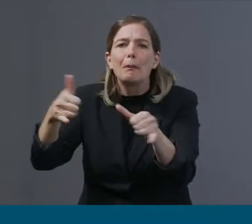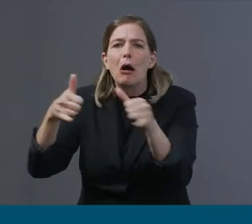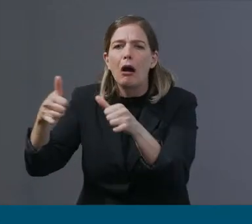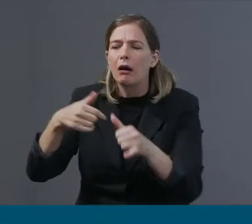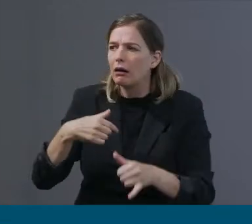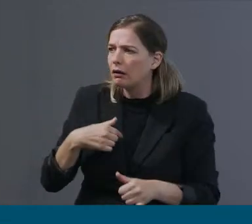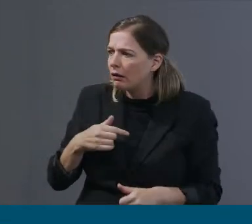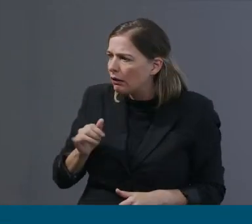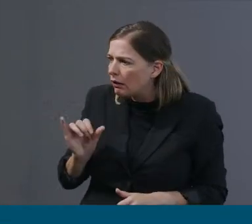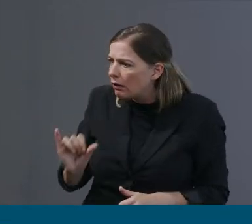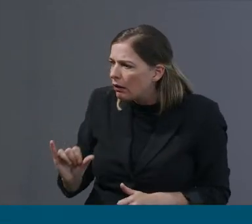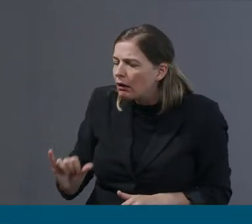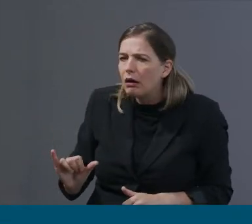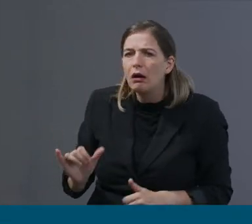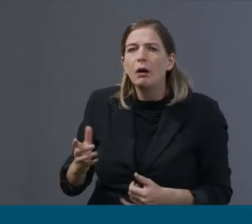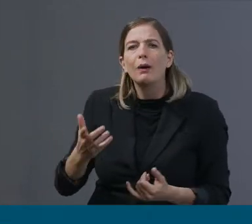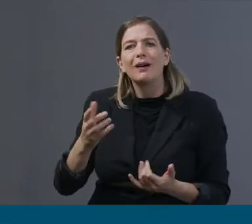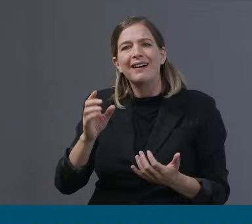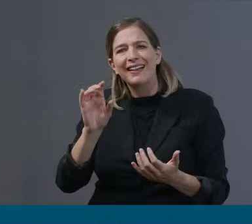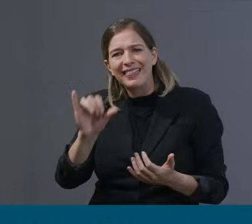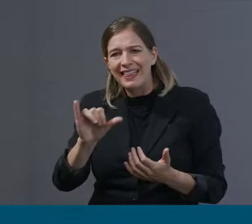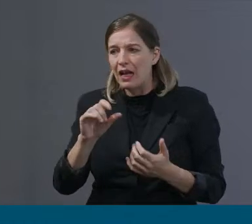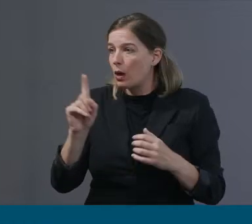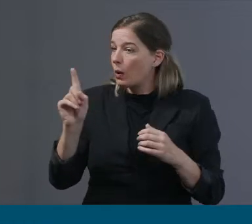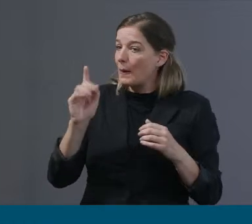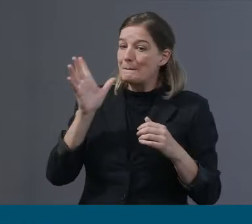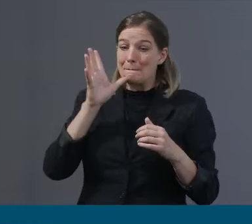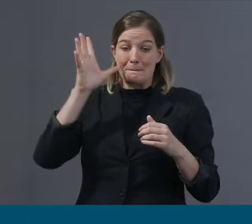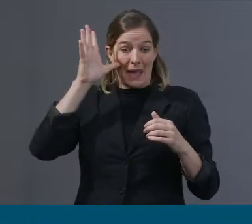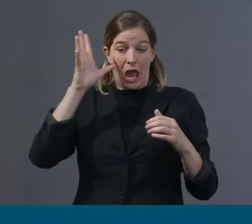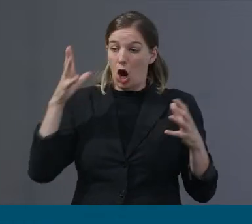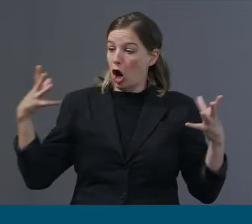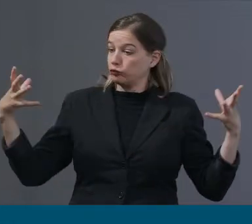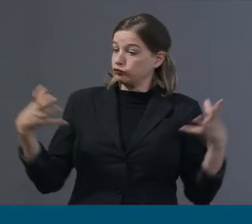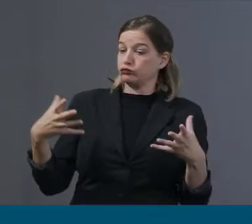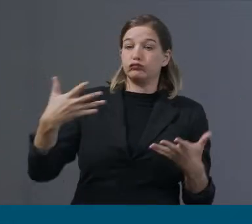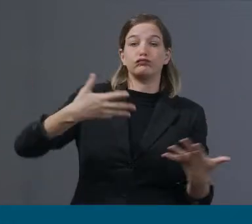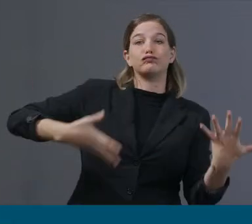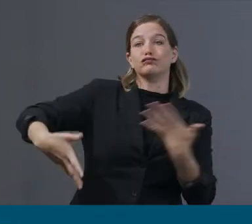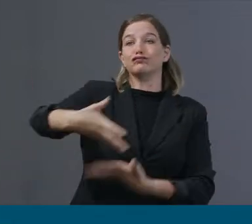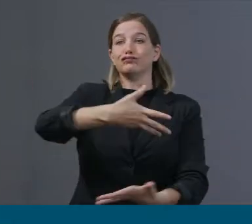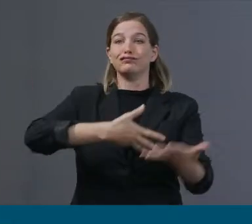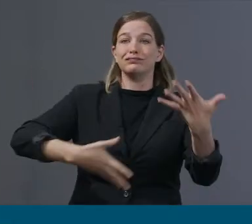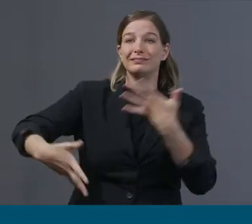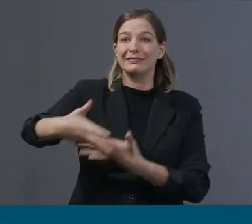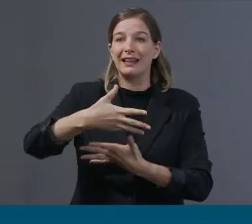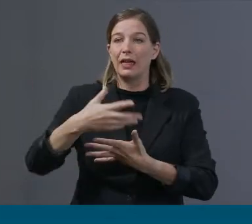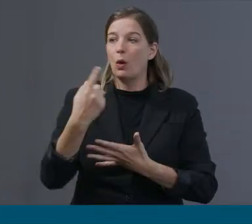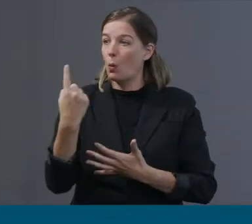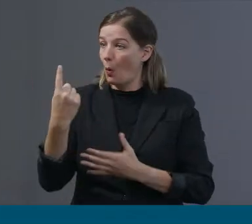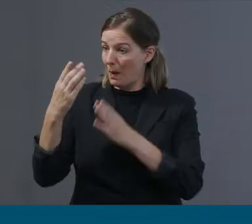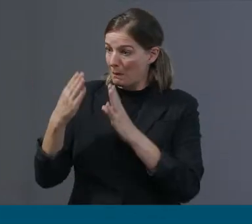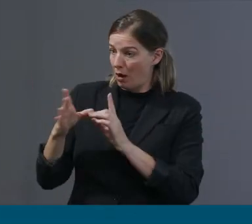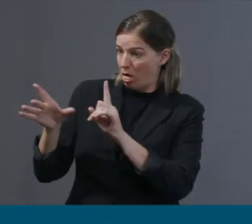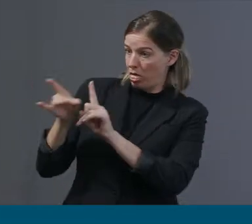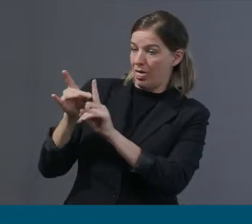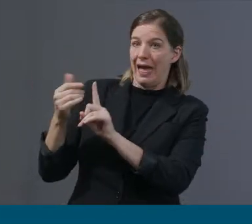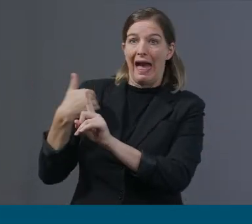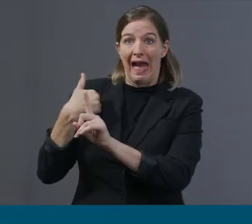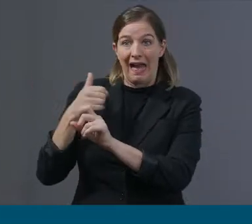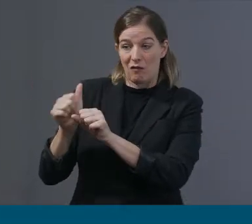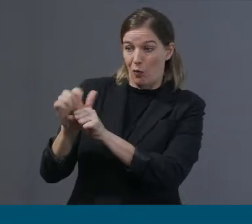graduations and parents have gathered. When this happens, it gives the opportunity to the individual that